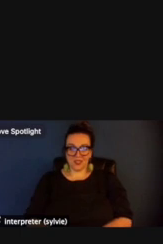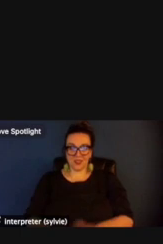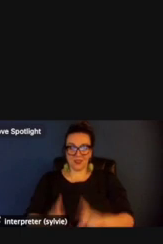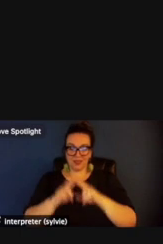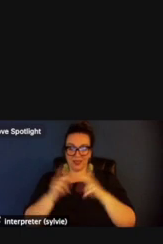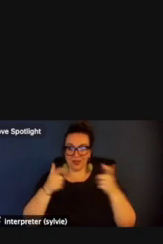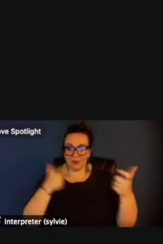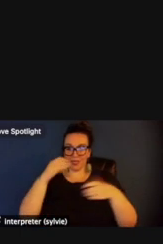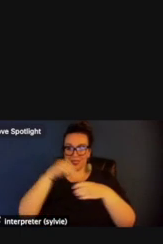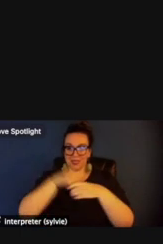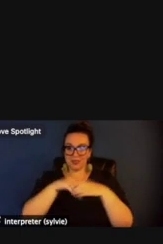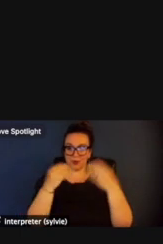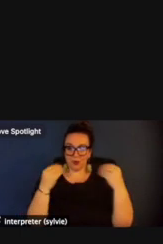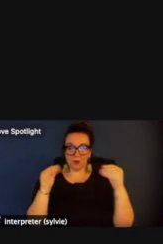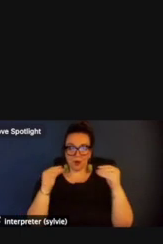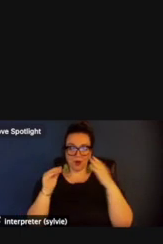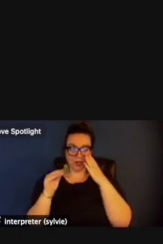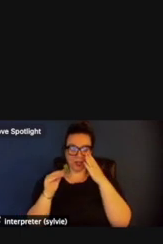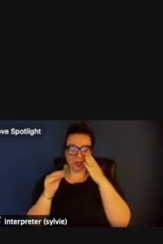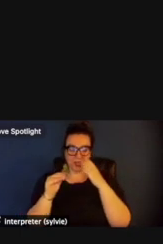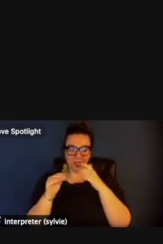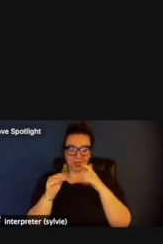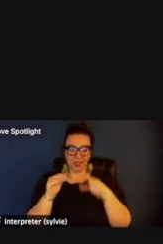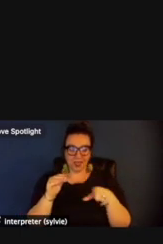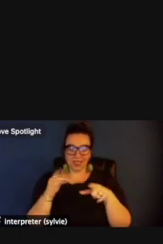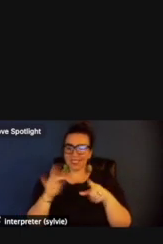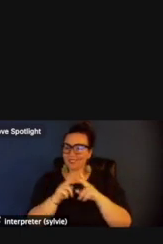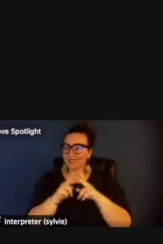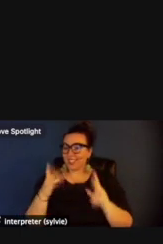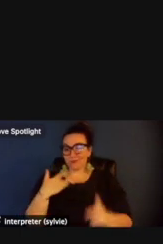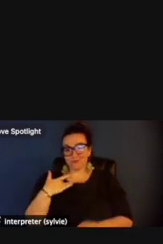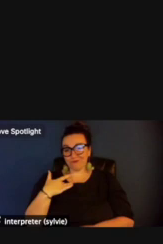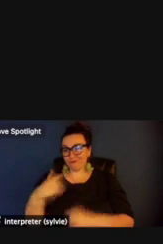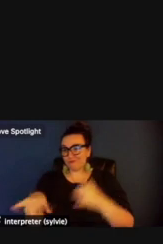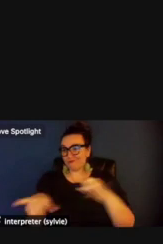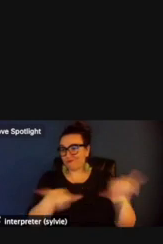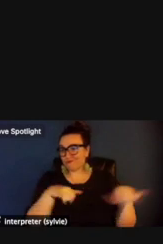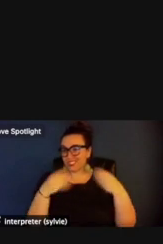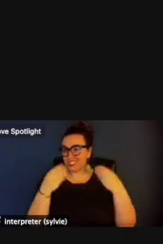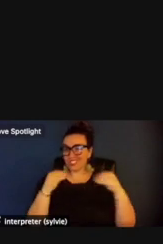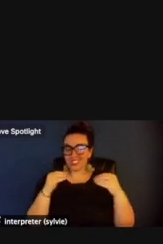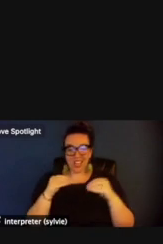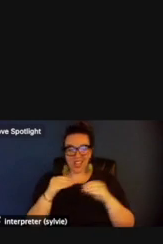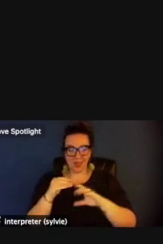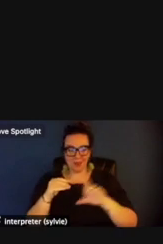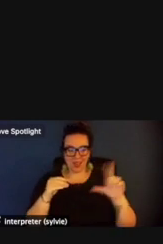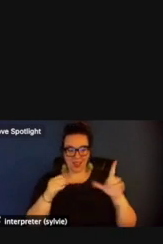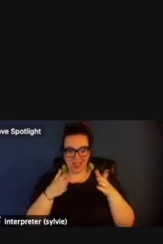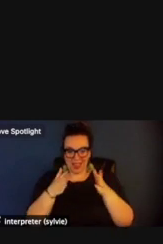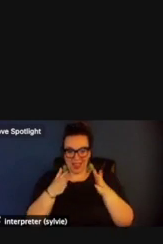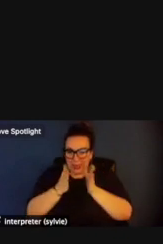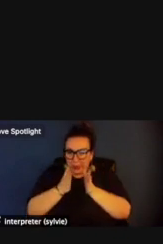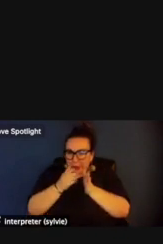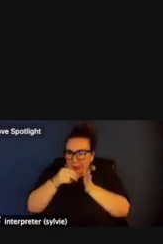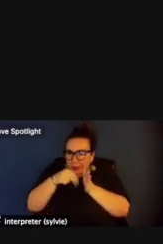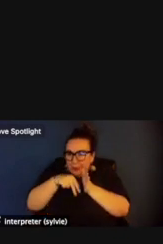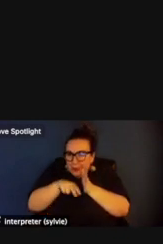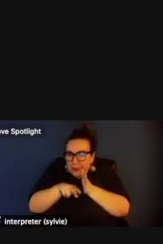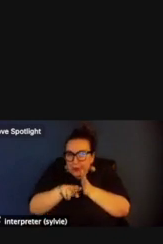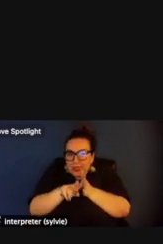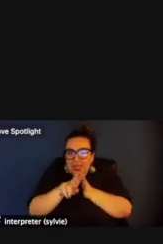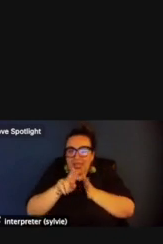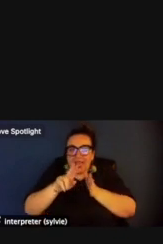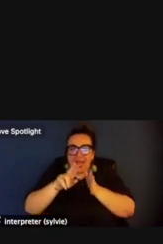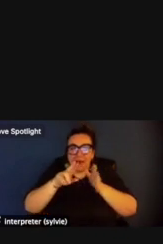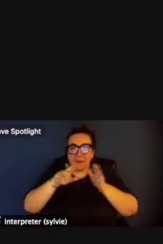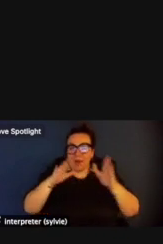market. And then this is a very typical shop here on the left, right? It's kind of narrow going inside, and then they have their stuff hanging on the outside.